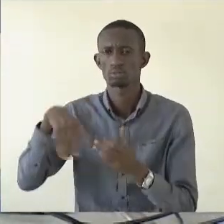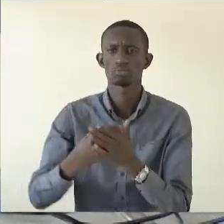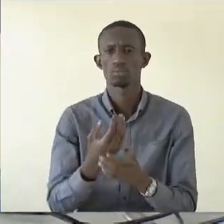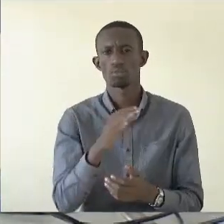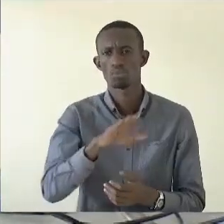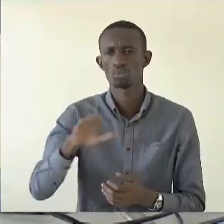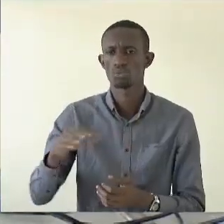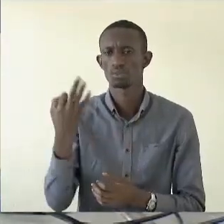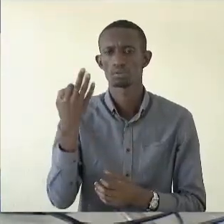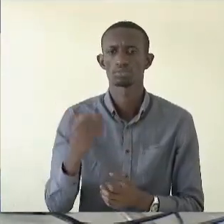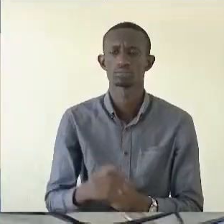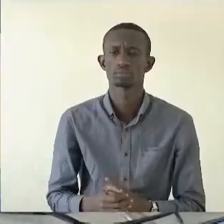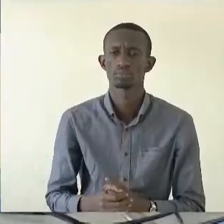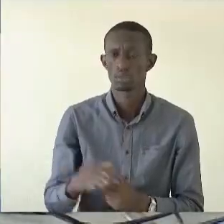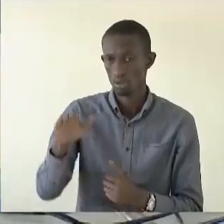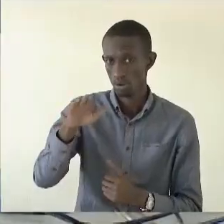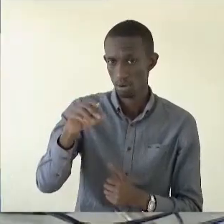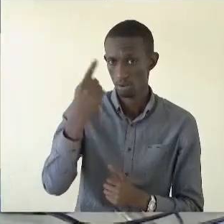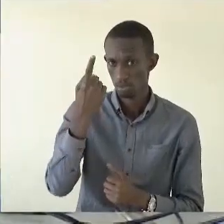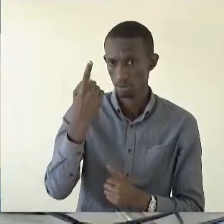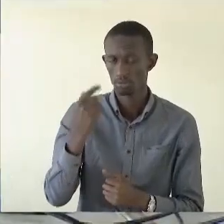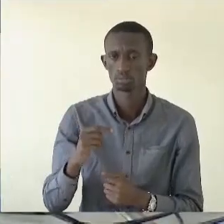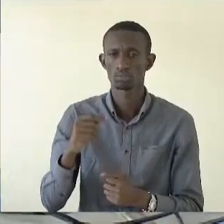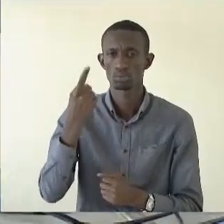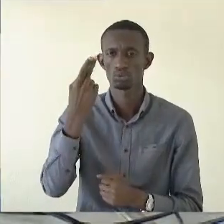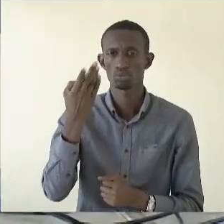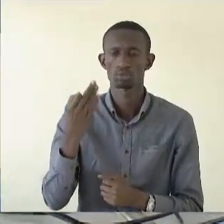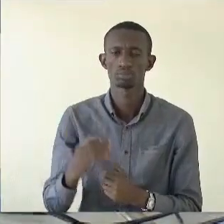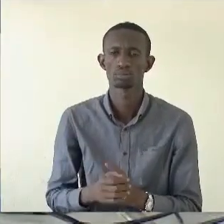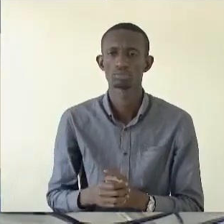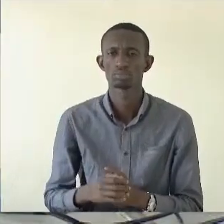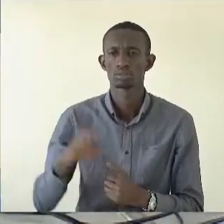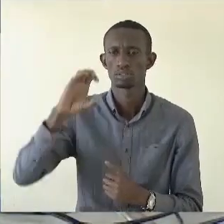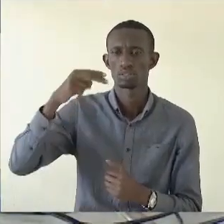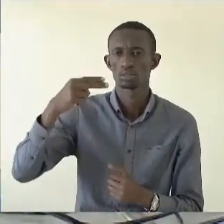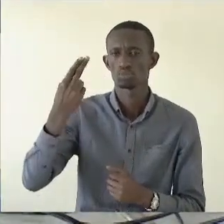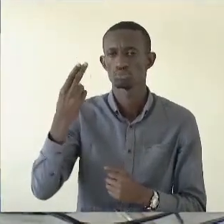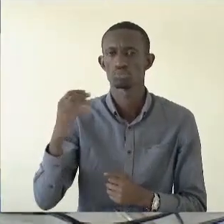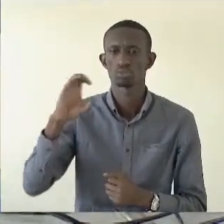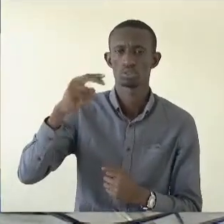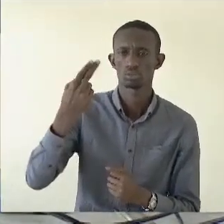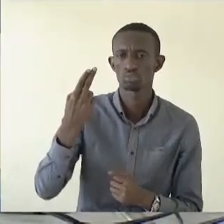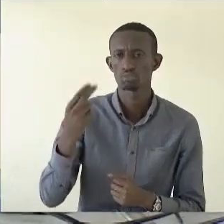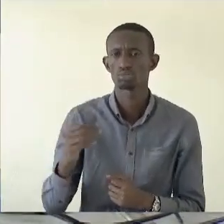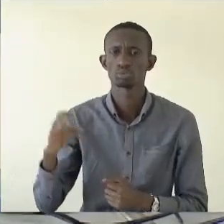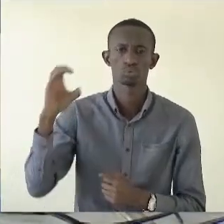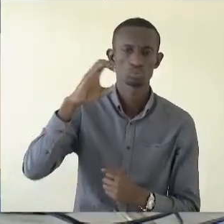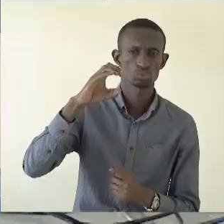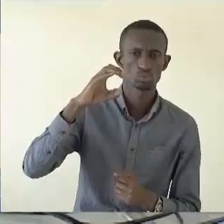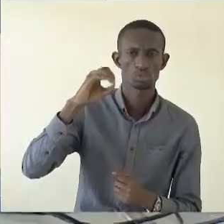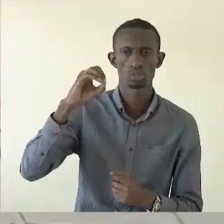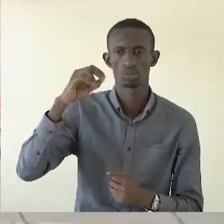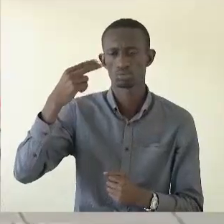have. Position number 1, 2, 3. So this one will also be CH2, CH2,